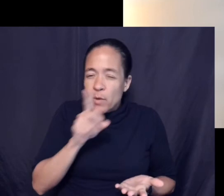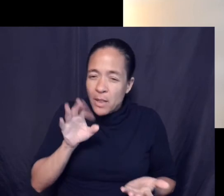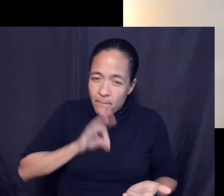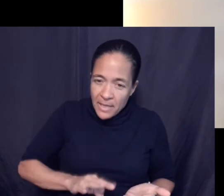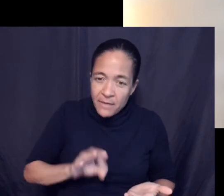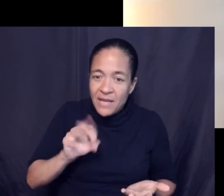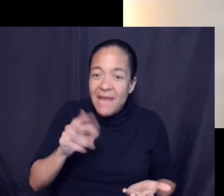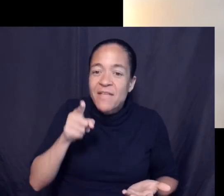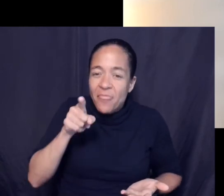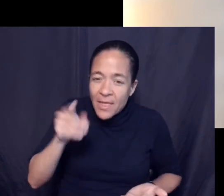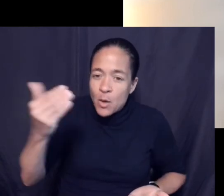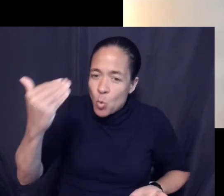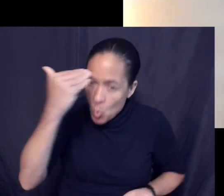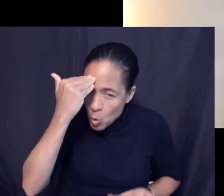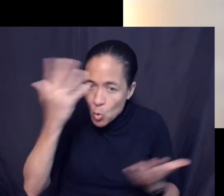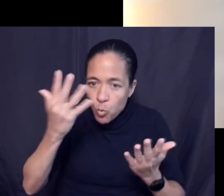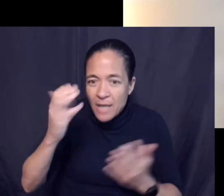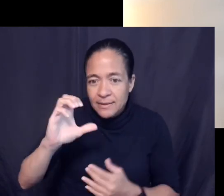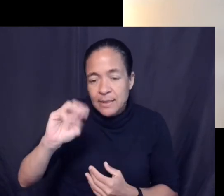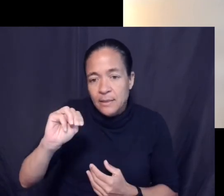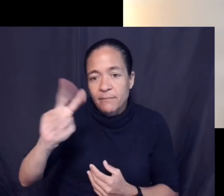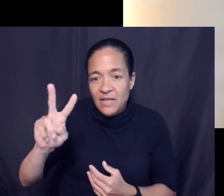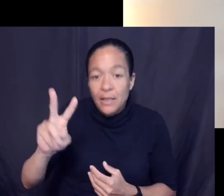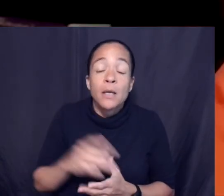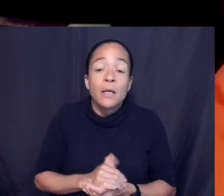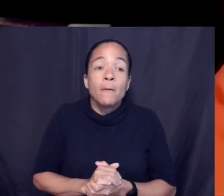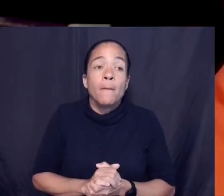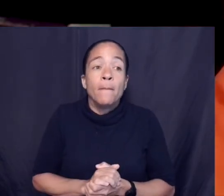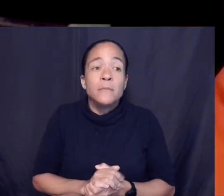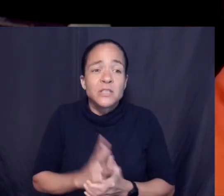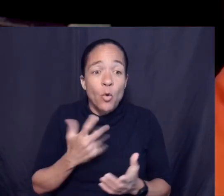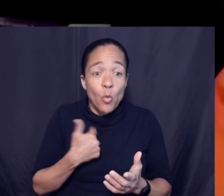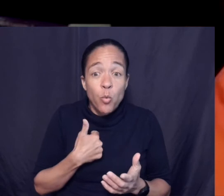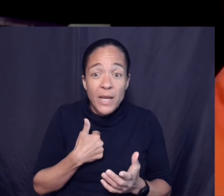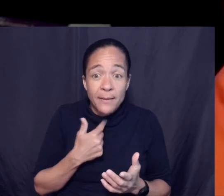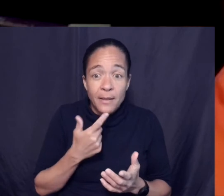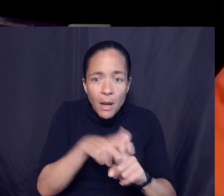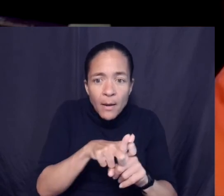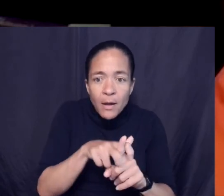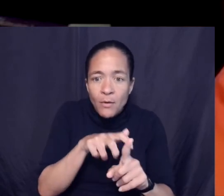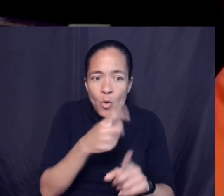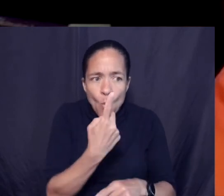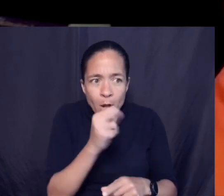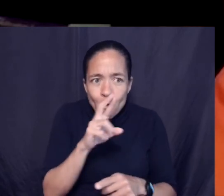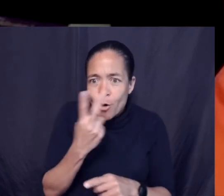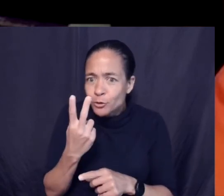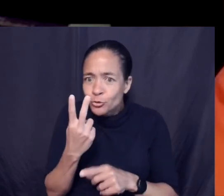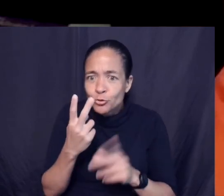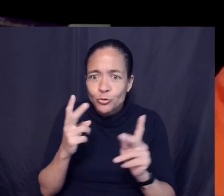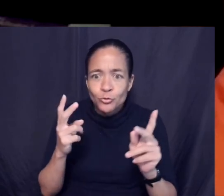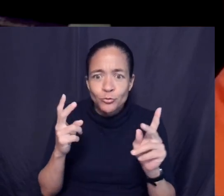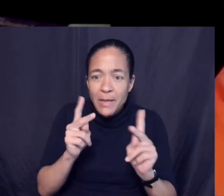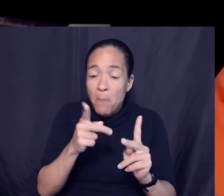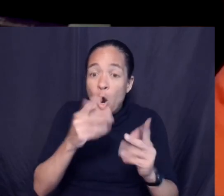what CMV was. So when we found 1 or 2 people and they actually knew